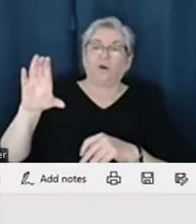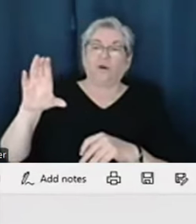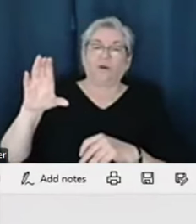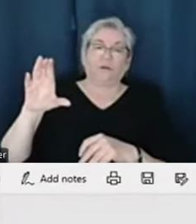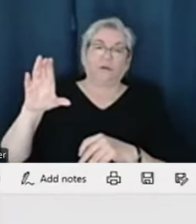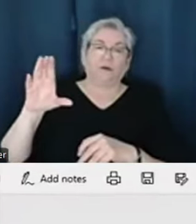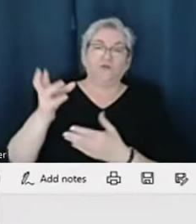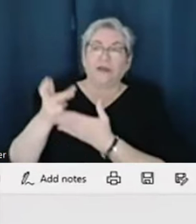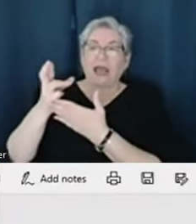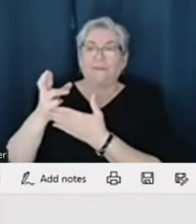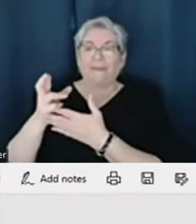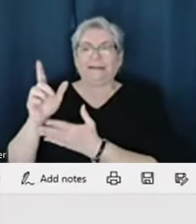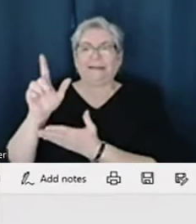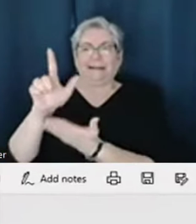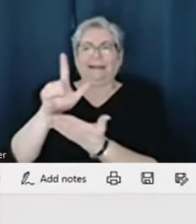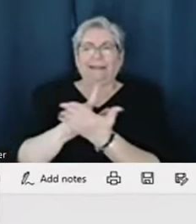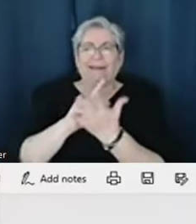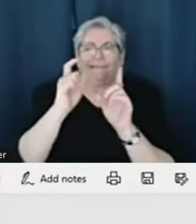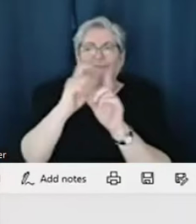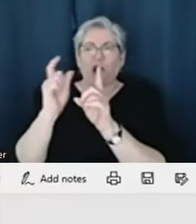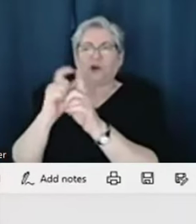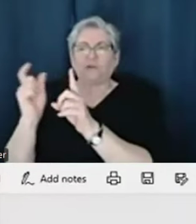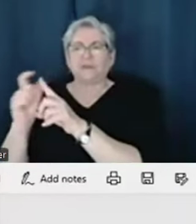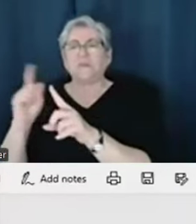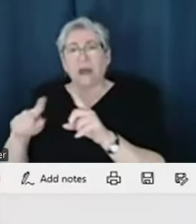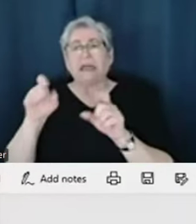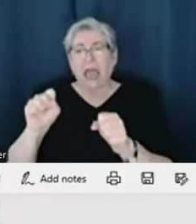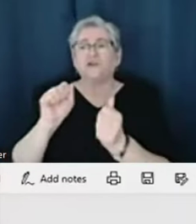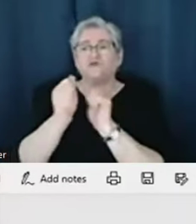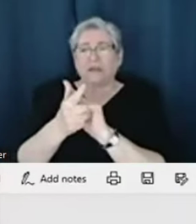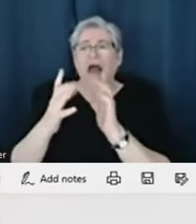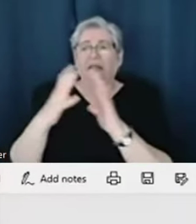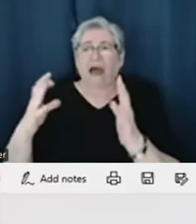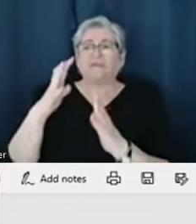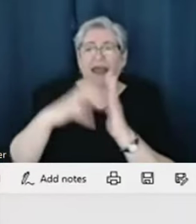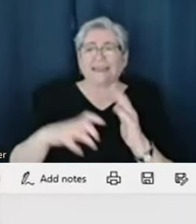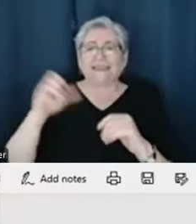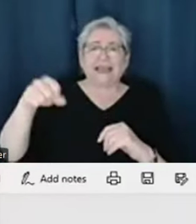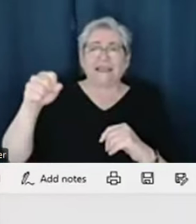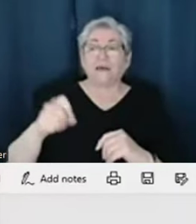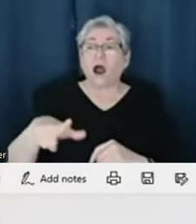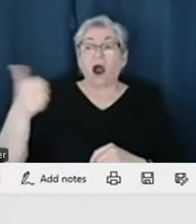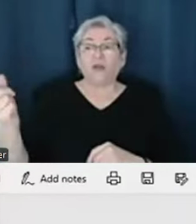yes, it could translate quite a bit of this. Any other questions?